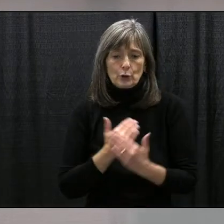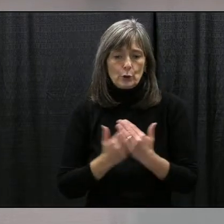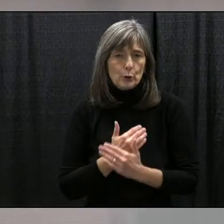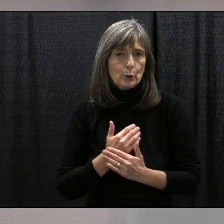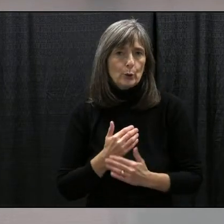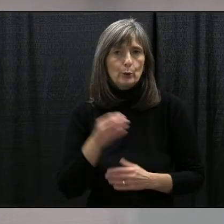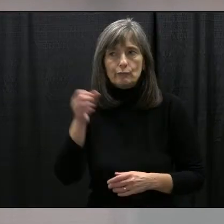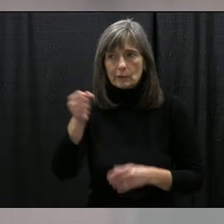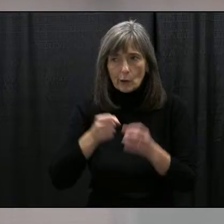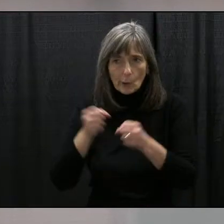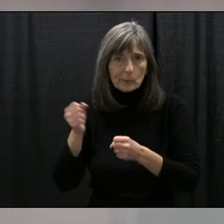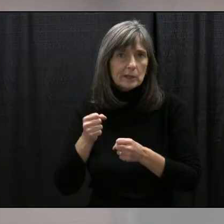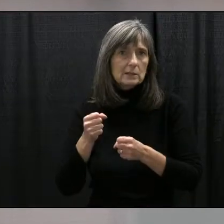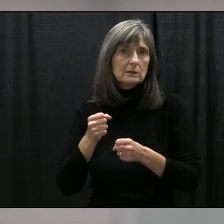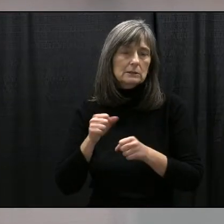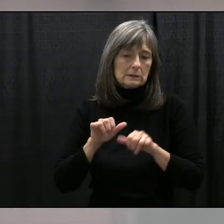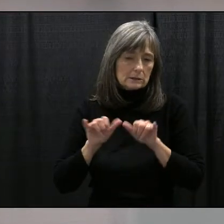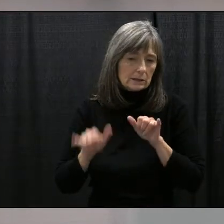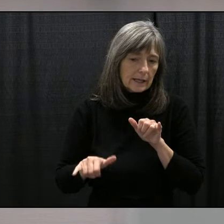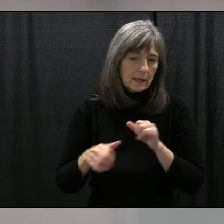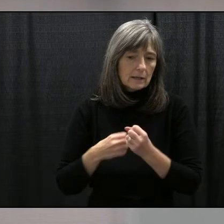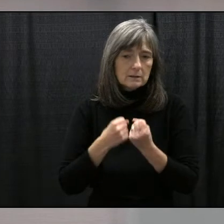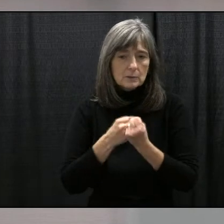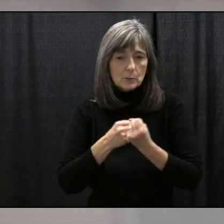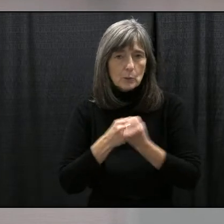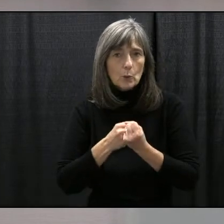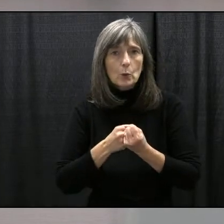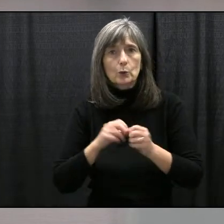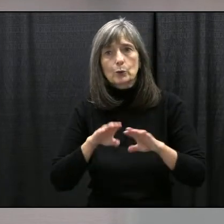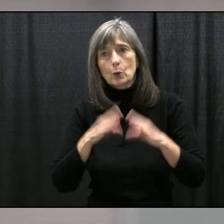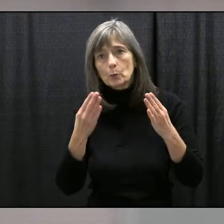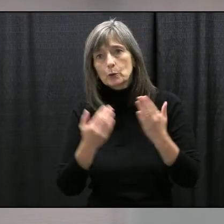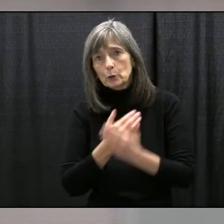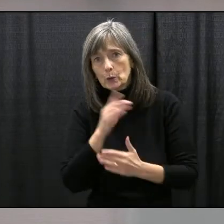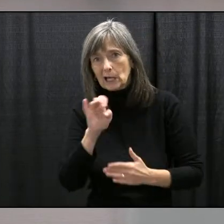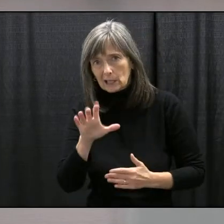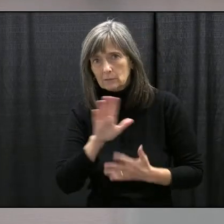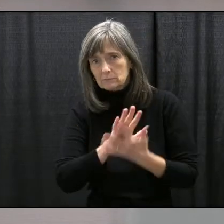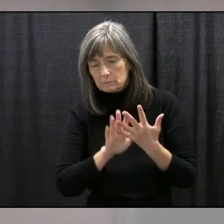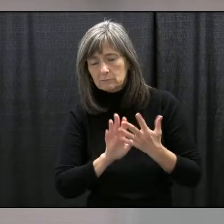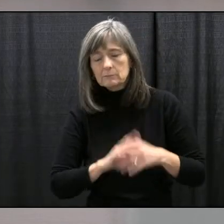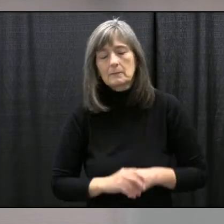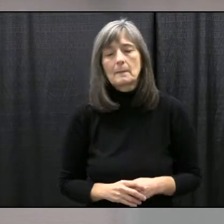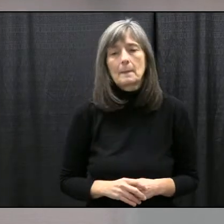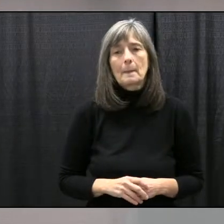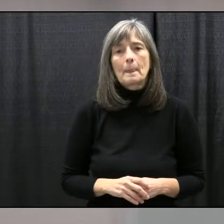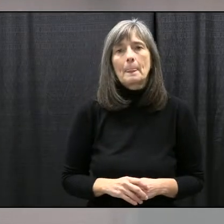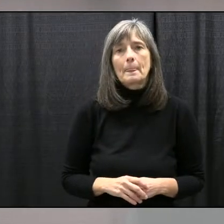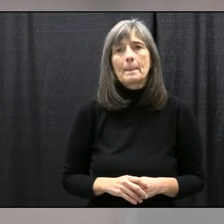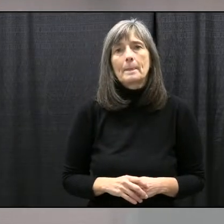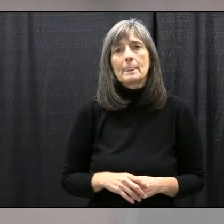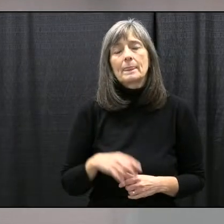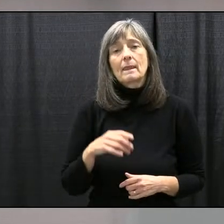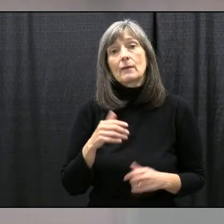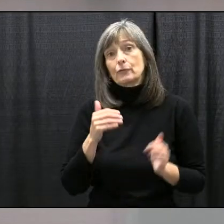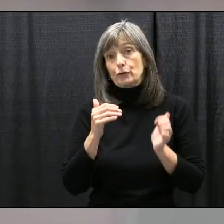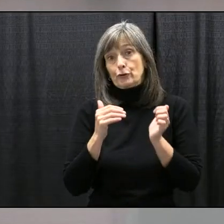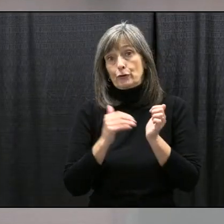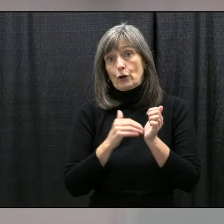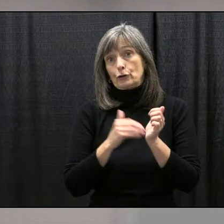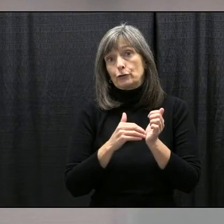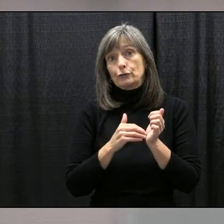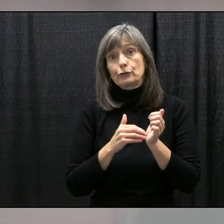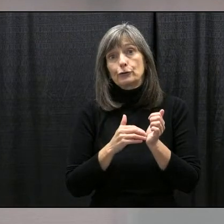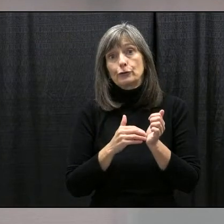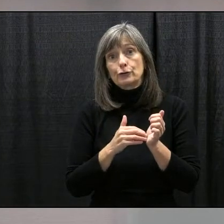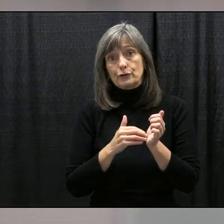recruitment, retention supports, specifically for opening new clinics in the province, for physicians who, we've heard from